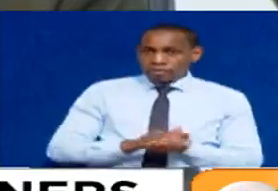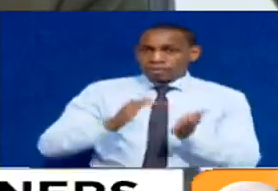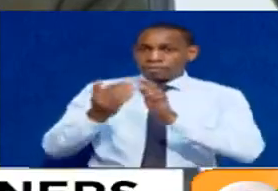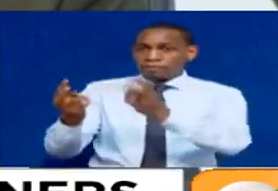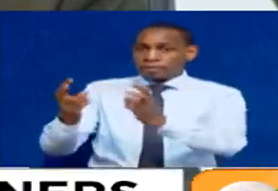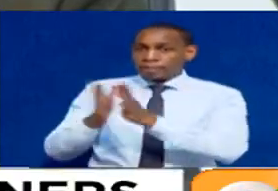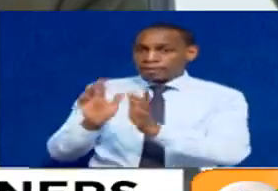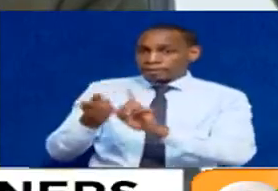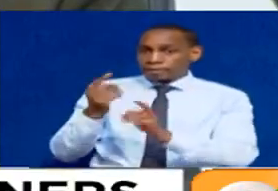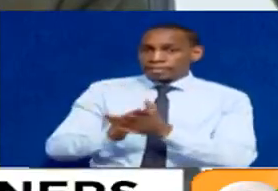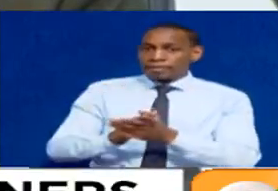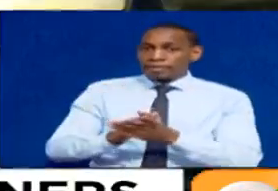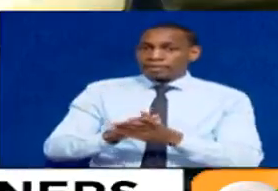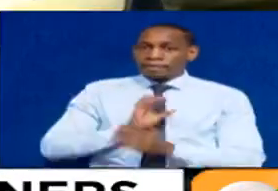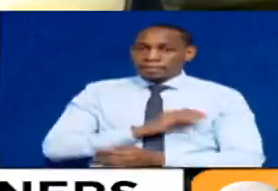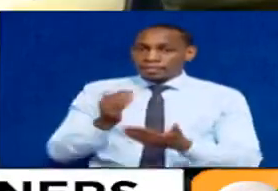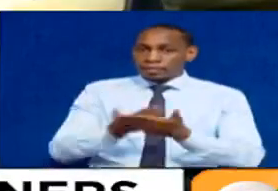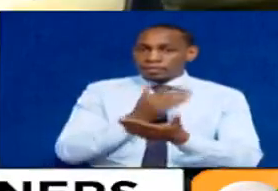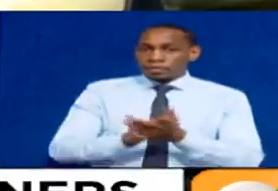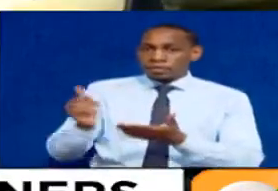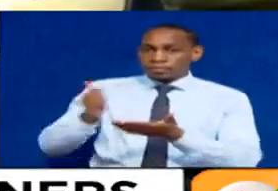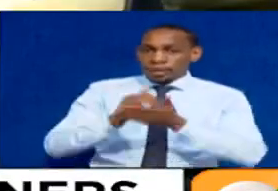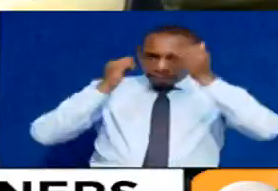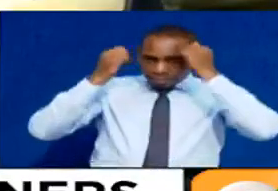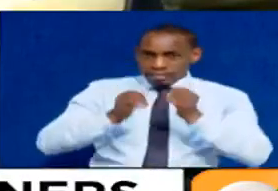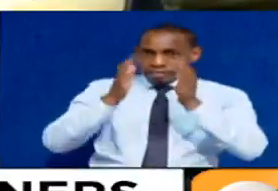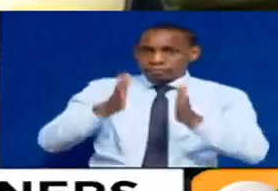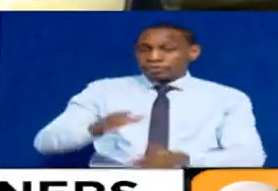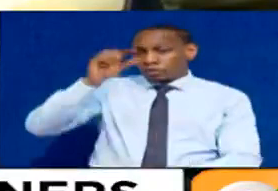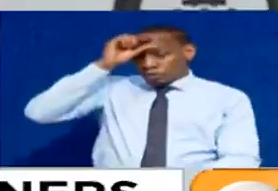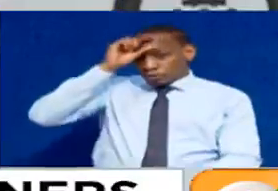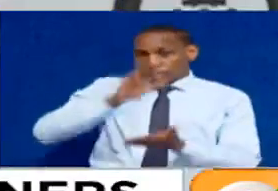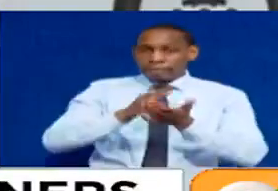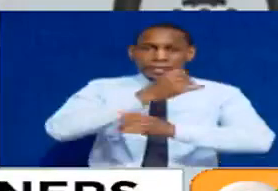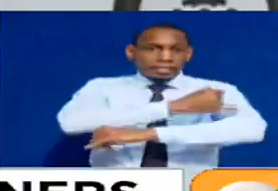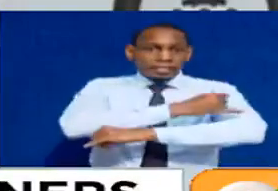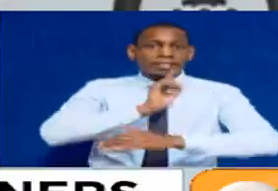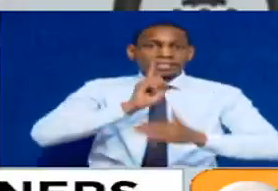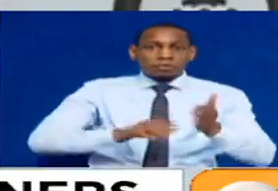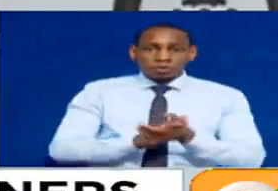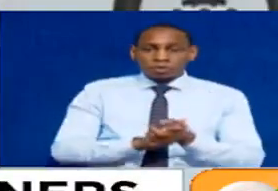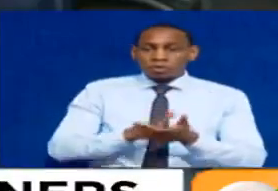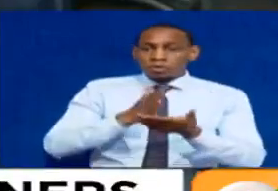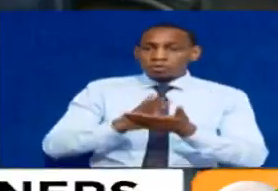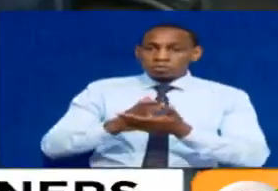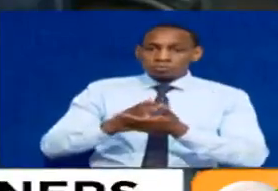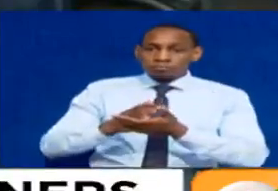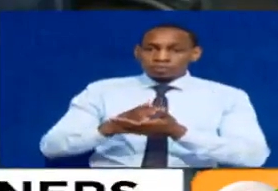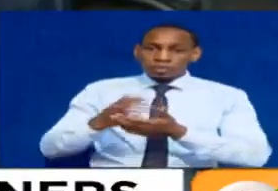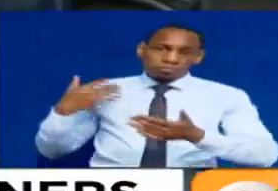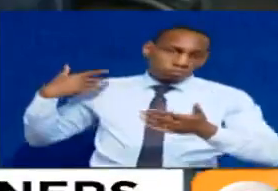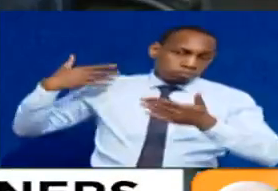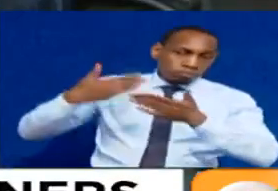faced the panel first, allayed fears over the hiring of military officers in government institutions, saying their background and